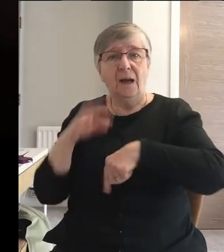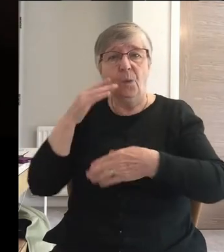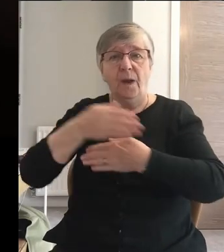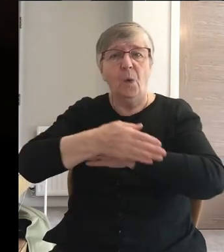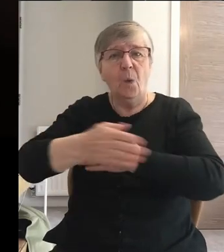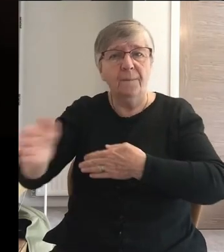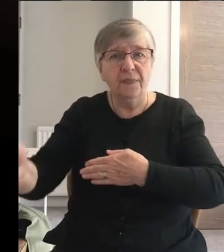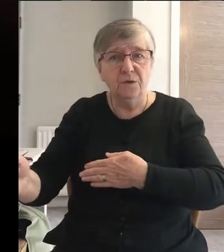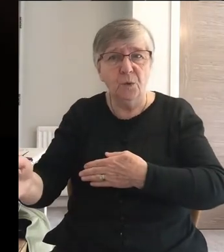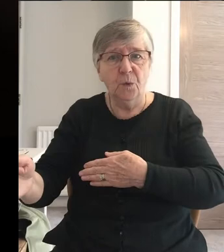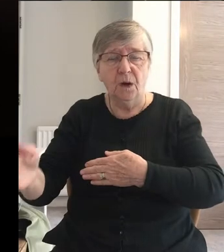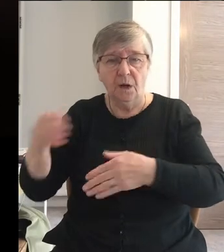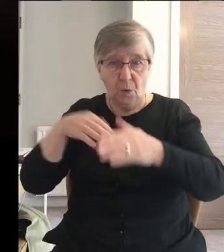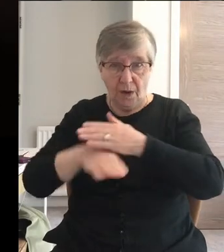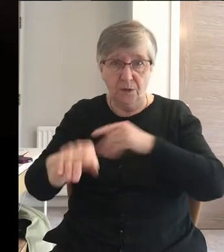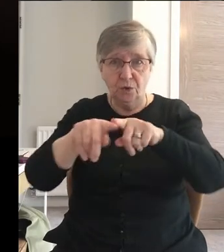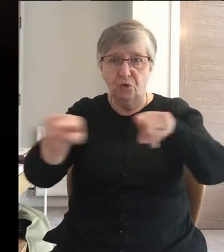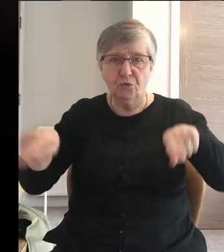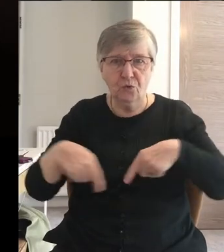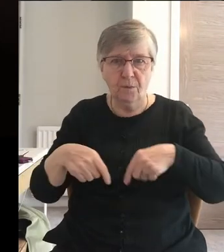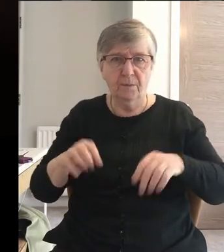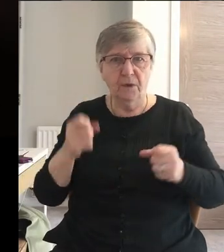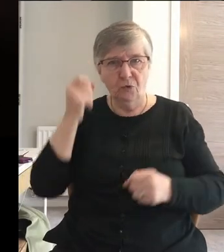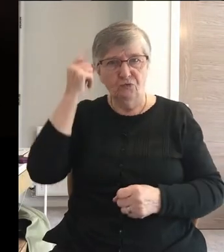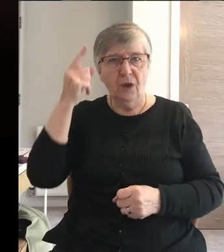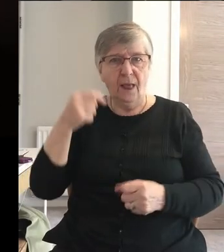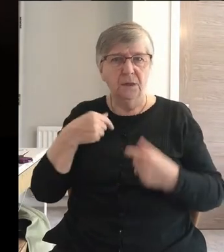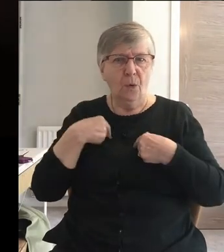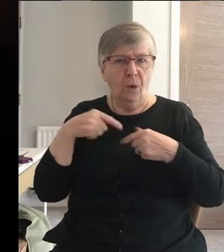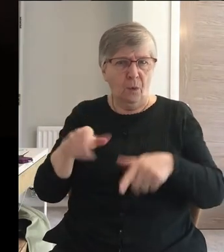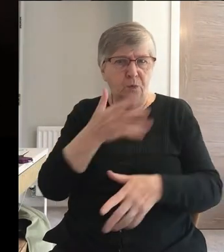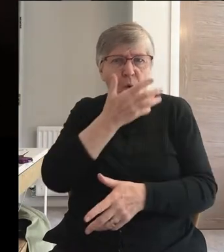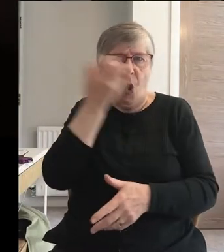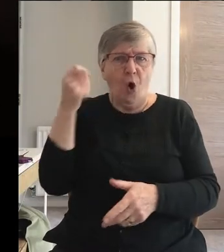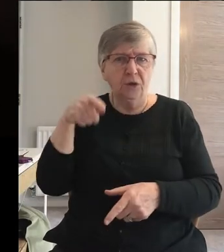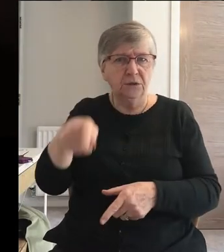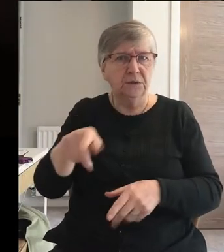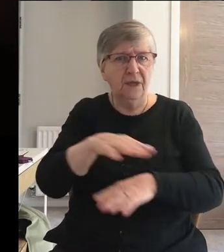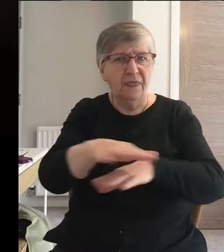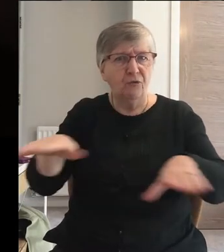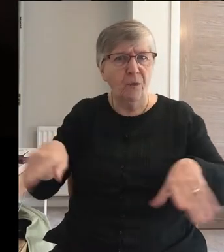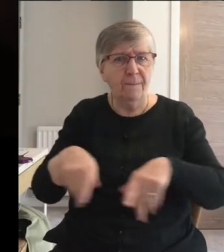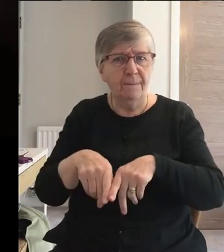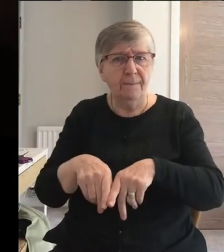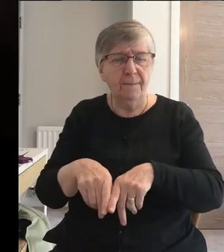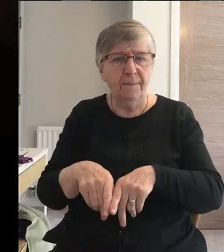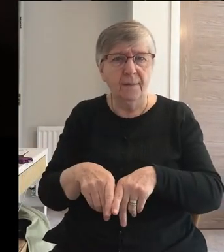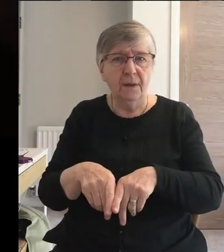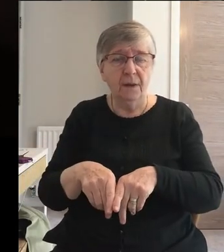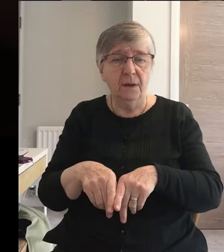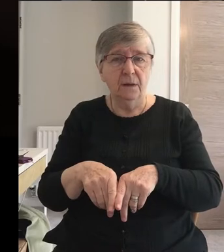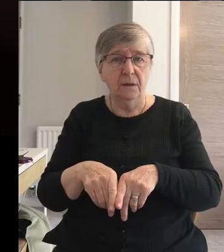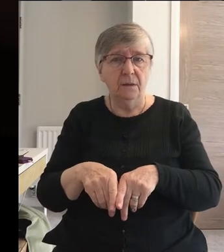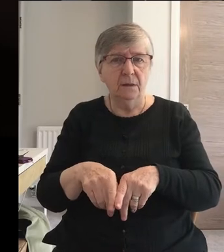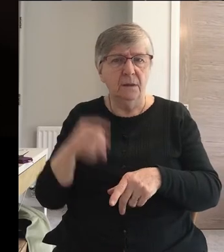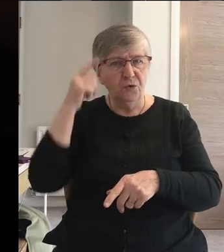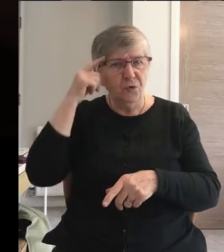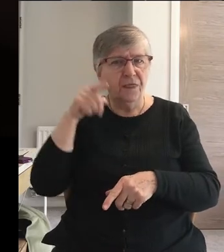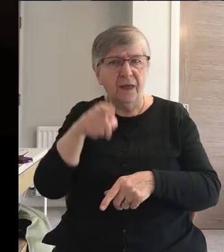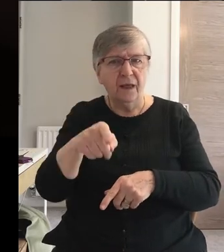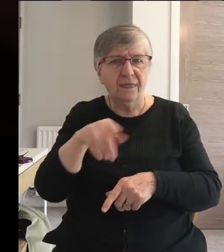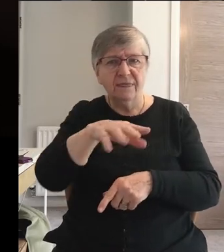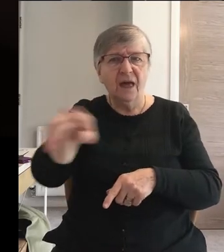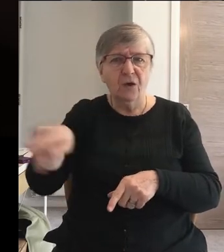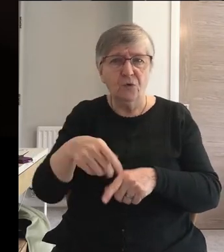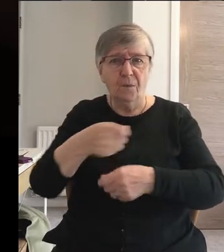open the door and go back into the room, suddenly you realise, gosh, it's hot in here. Now, did it get hot